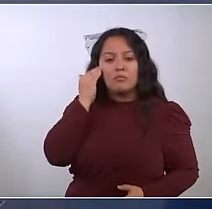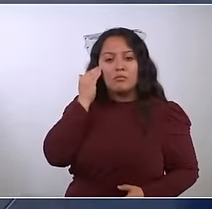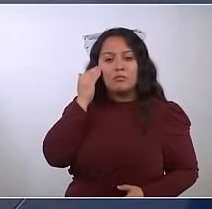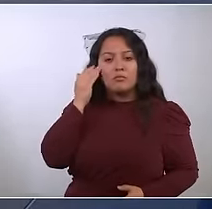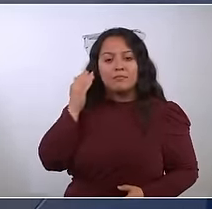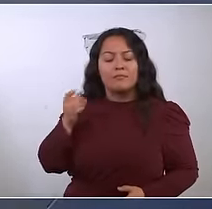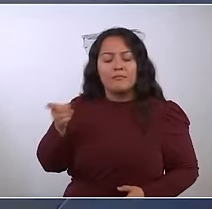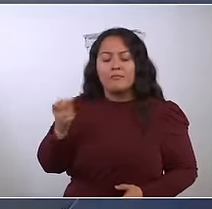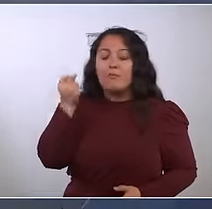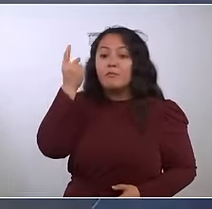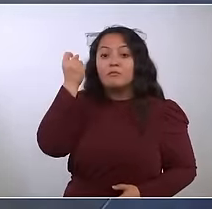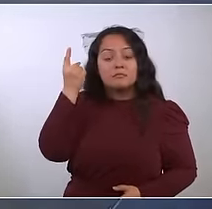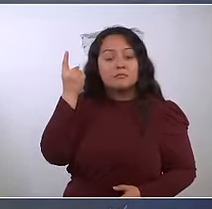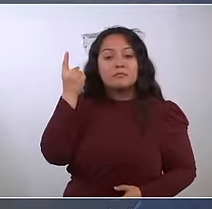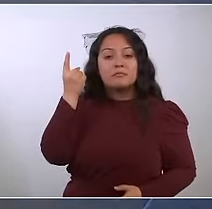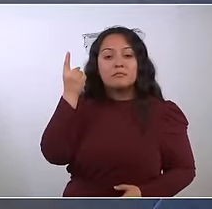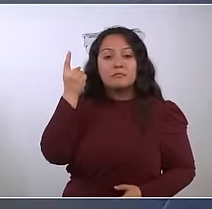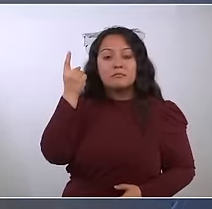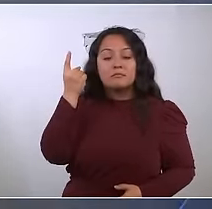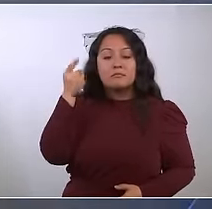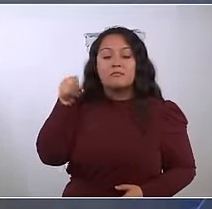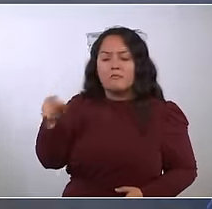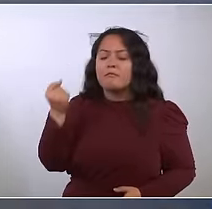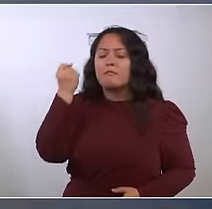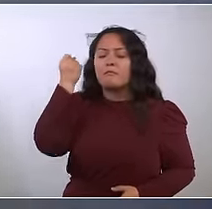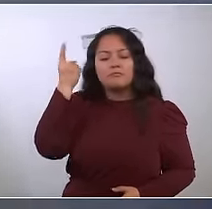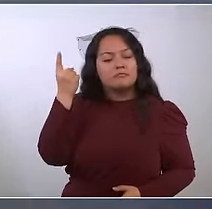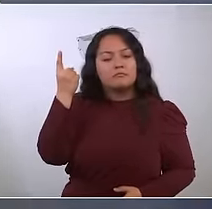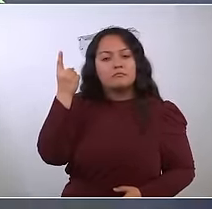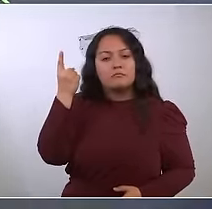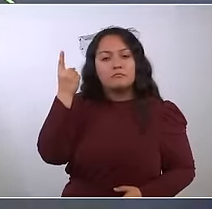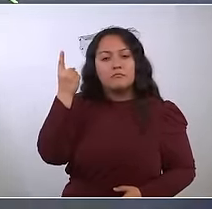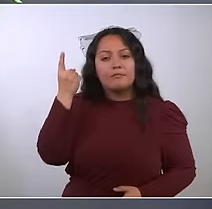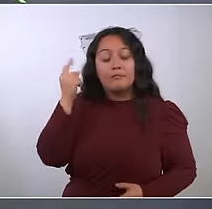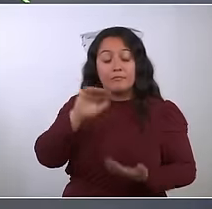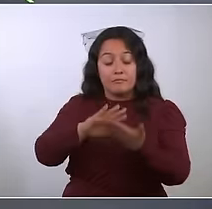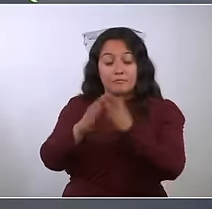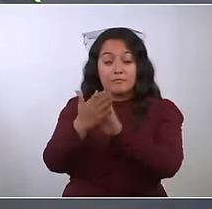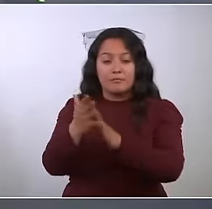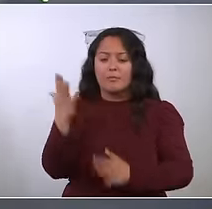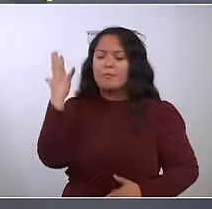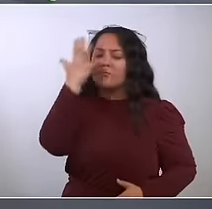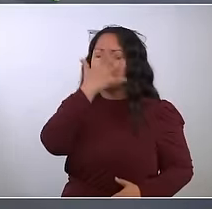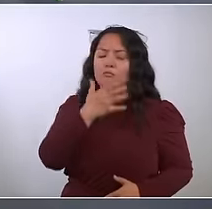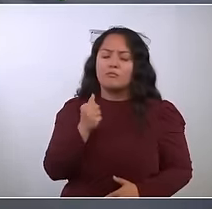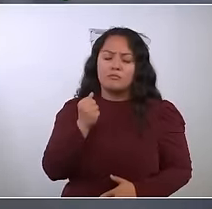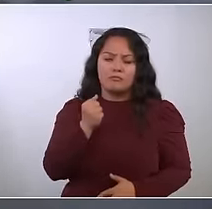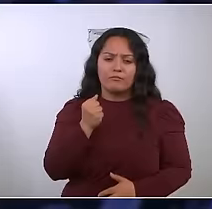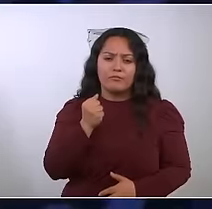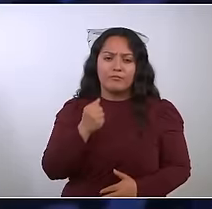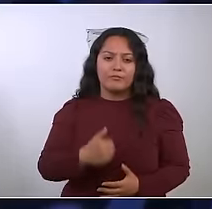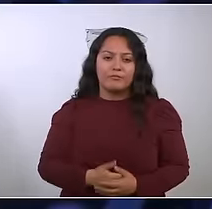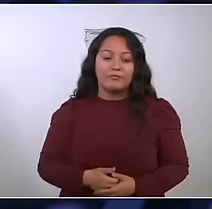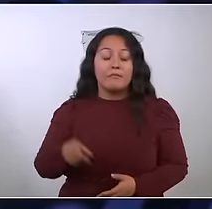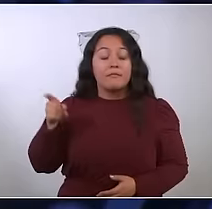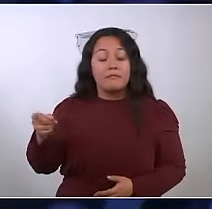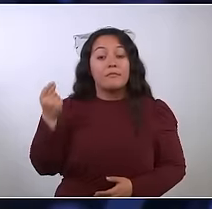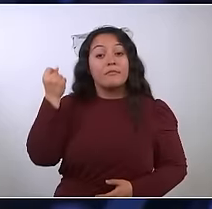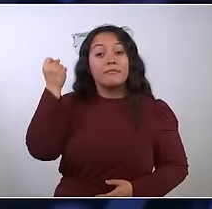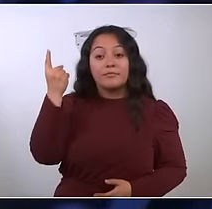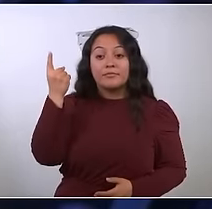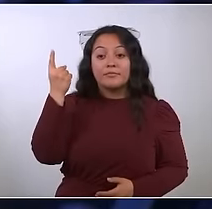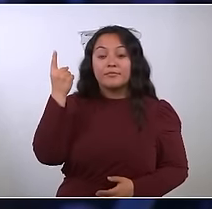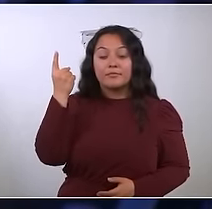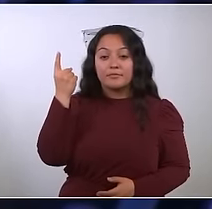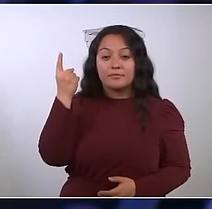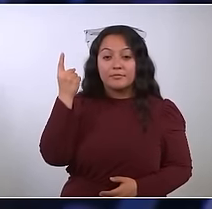was clear. Que era claro. Nehemiah understood that the city was beautiful. Nehemías entendía que el pueblo era hermosa. Nehemiah